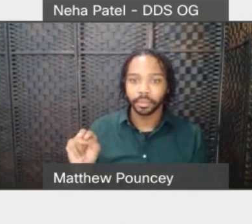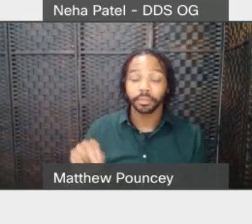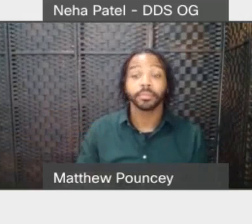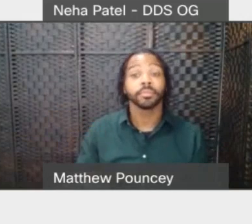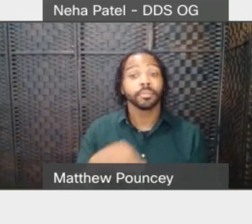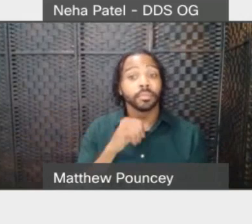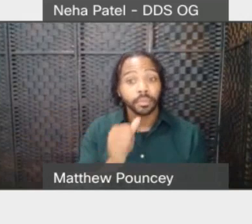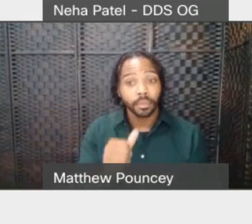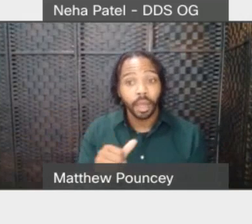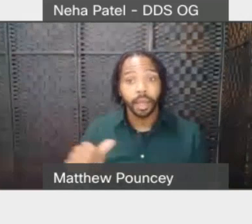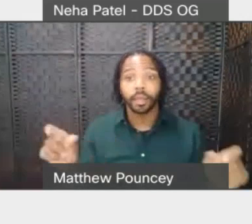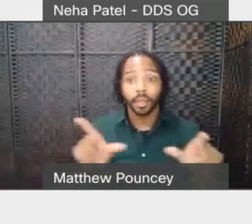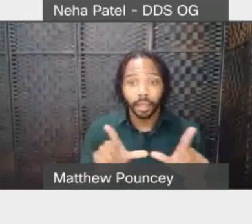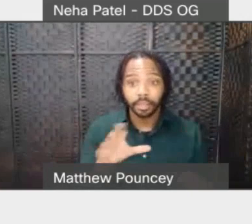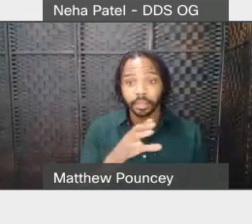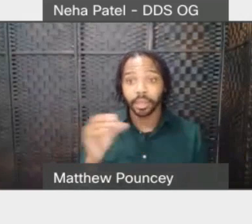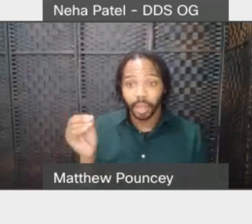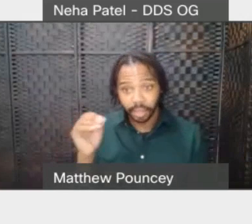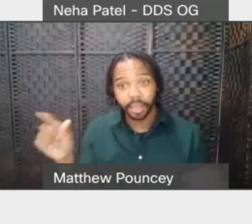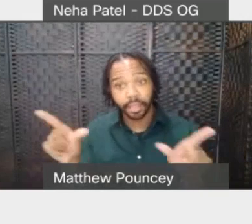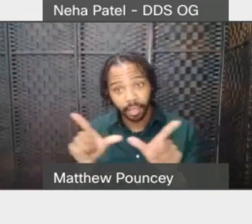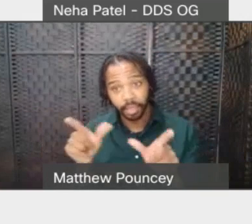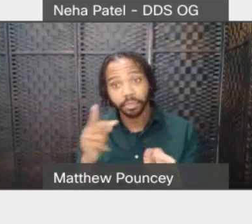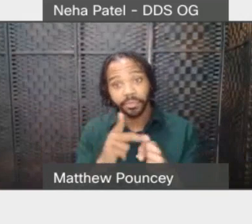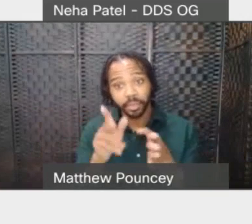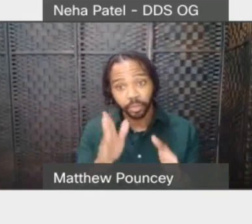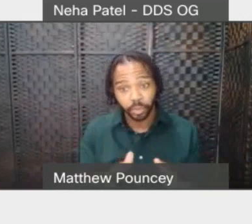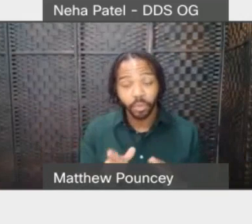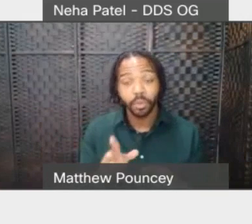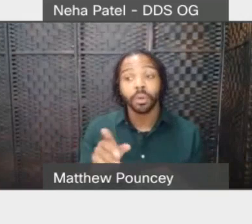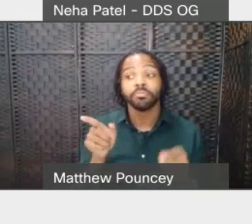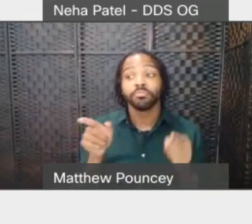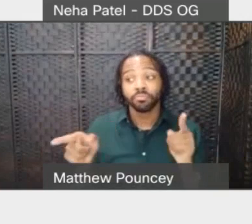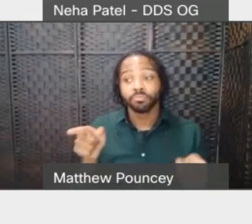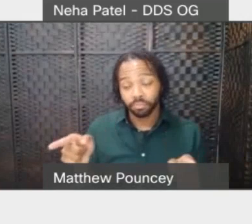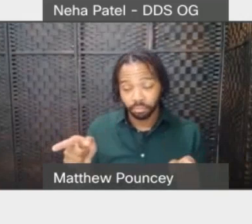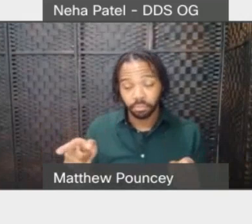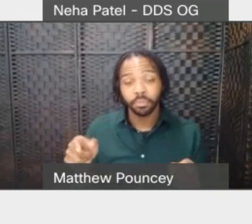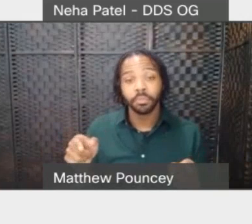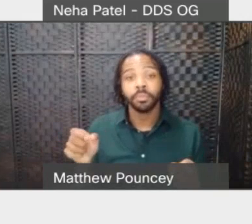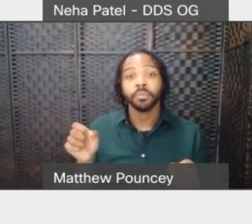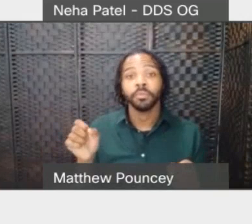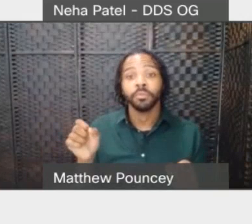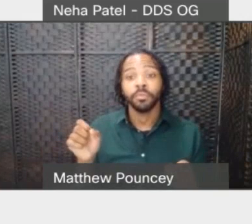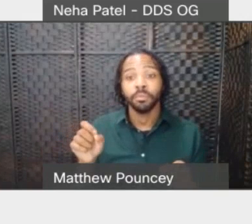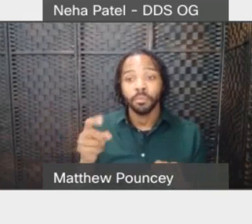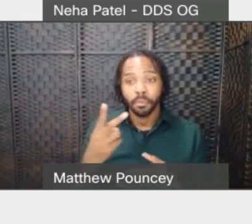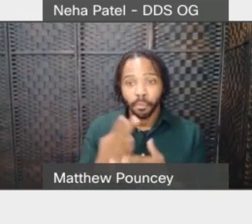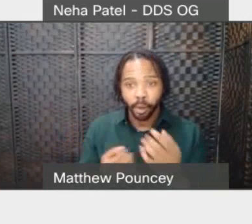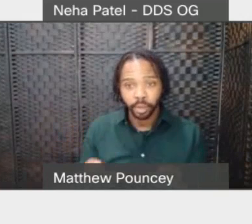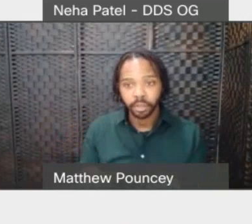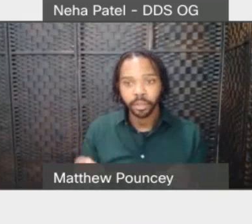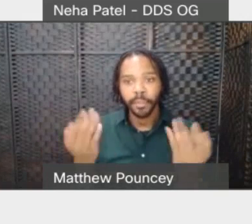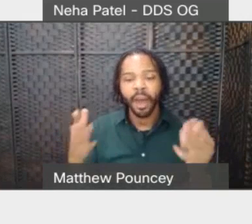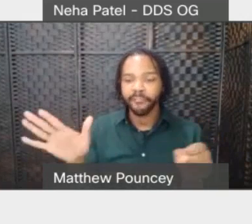Unlicensed professionals and licensed professionals, while they submit a fully completed exemption